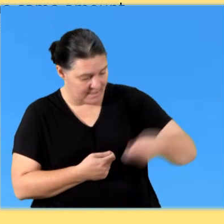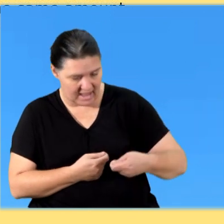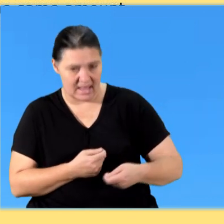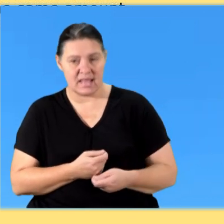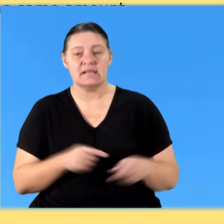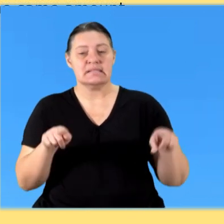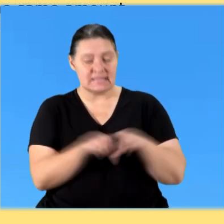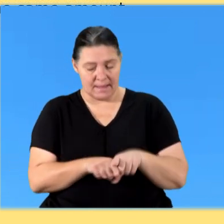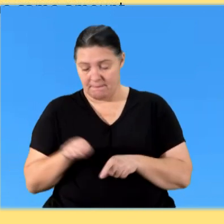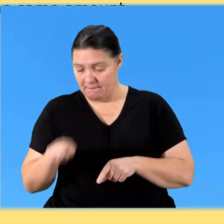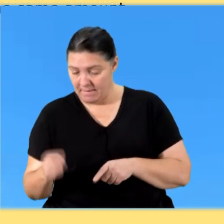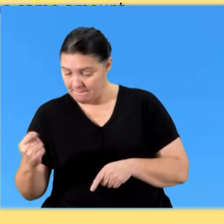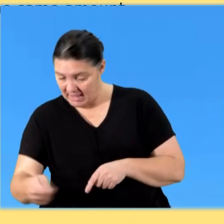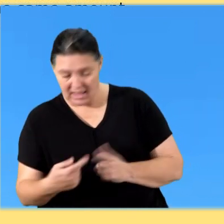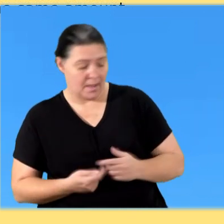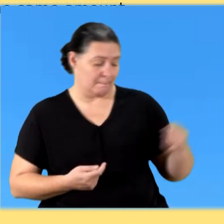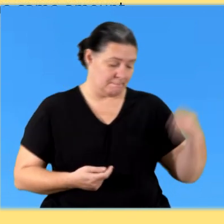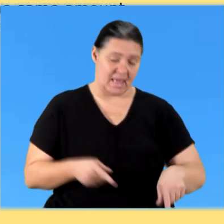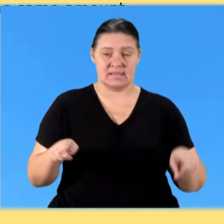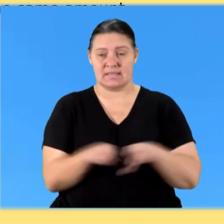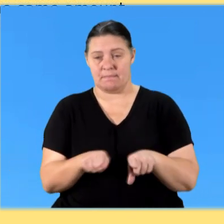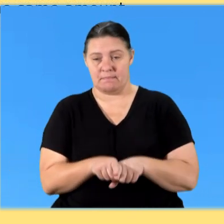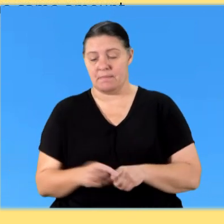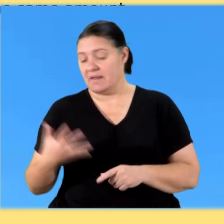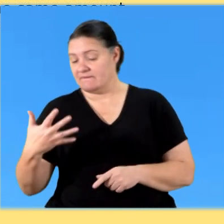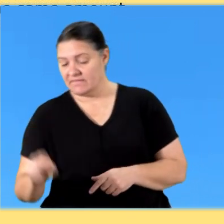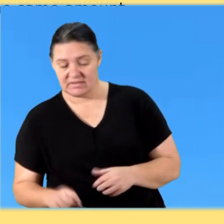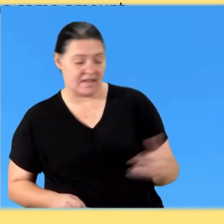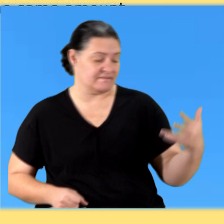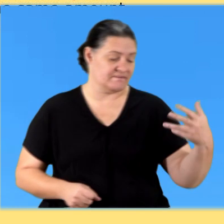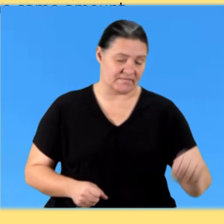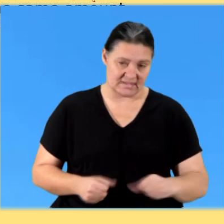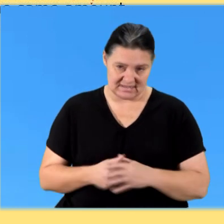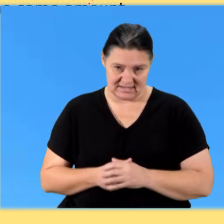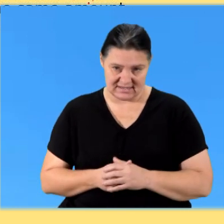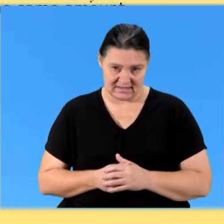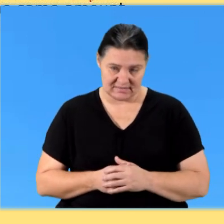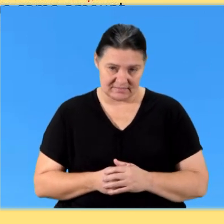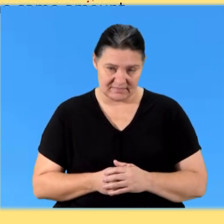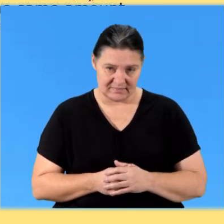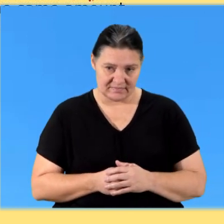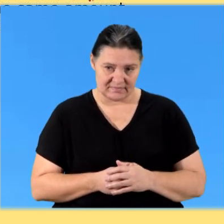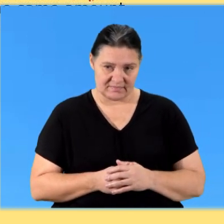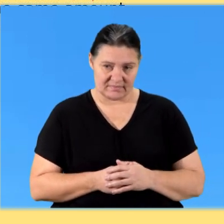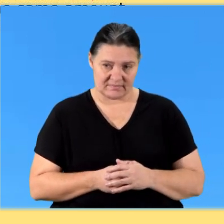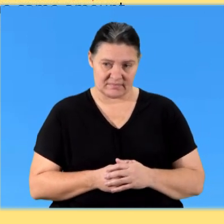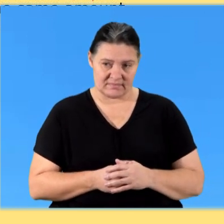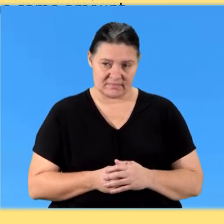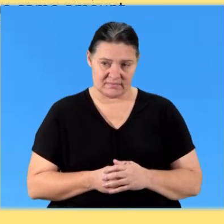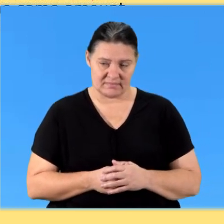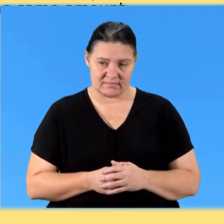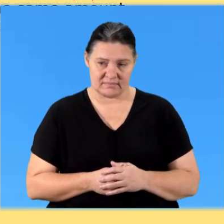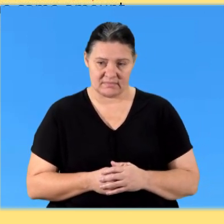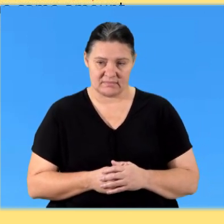company also contributes on a rand for rand basis. It simply means 50 multiplied by 1. Multiplied by